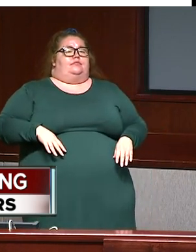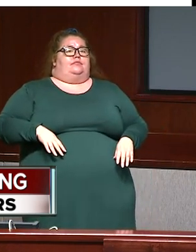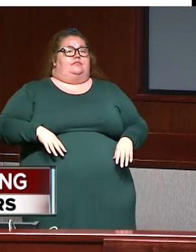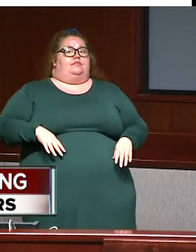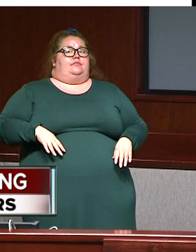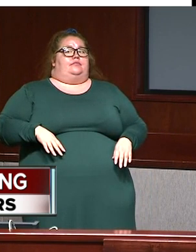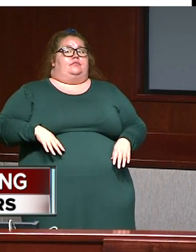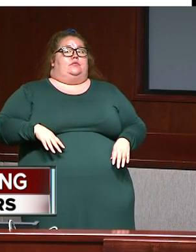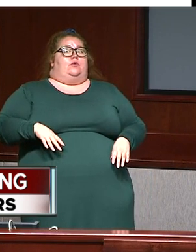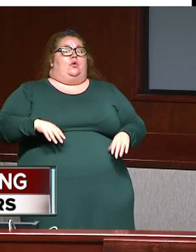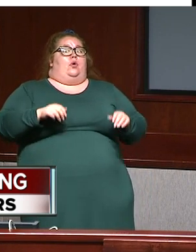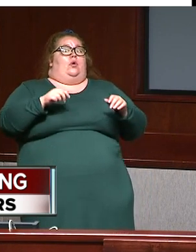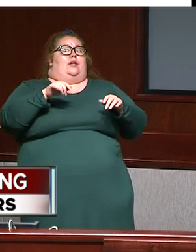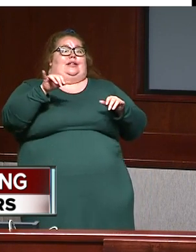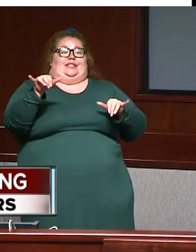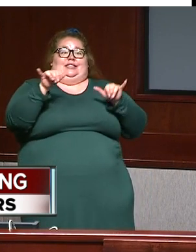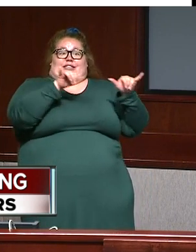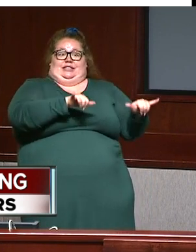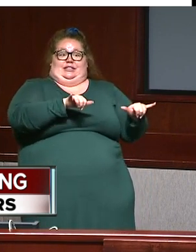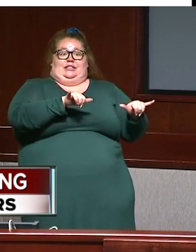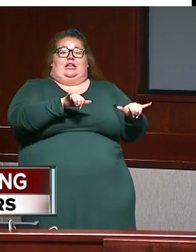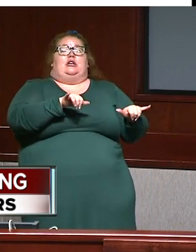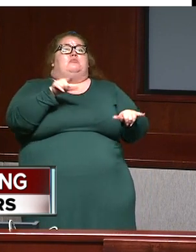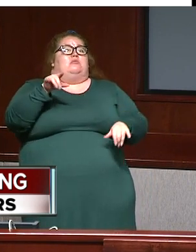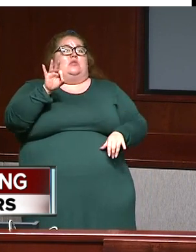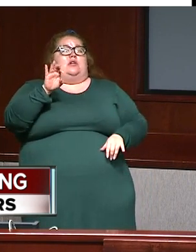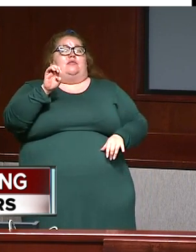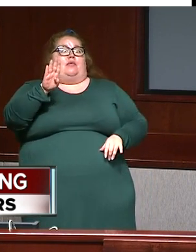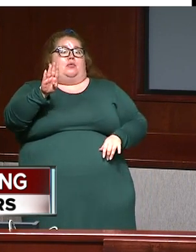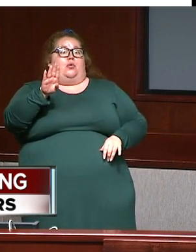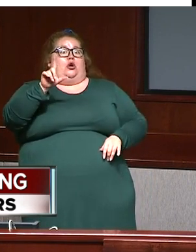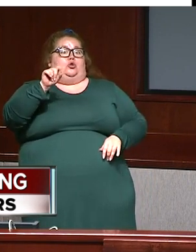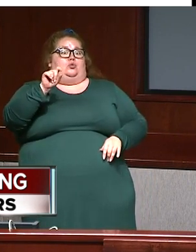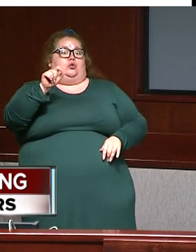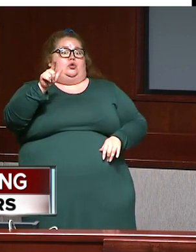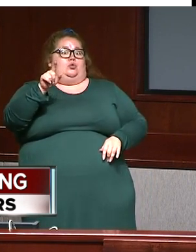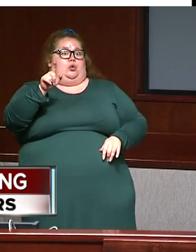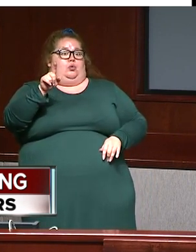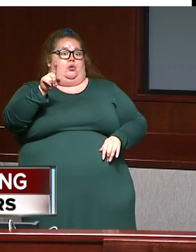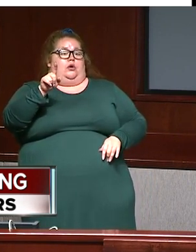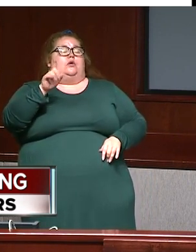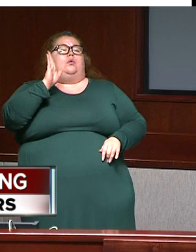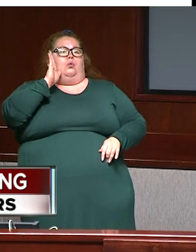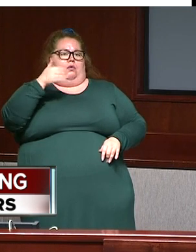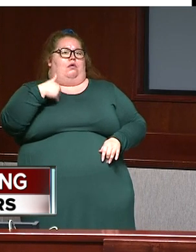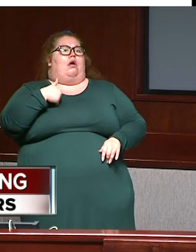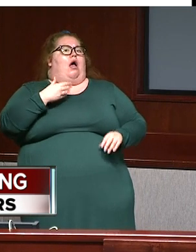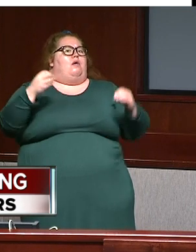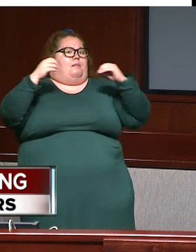hospitalizations in February of 2021 at 436.